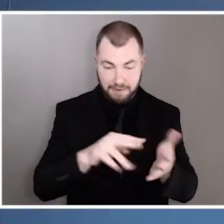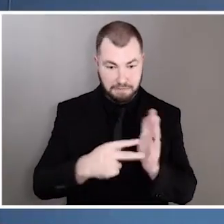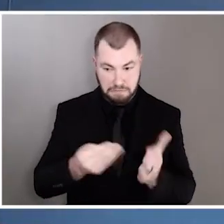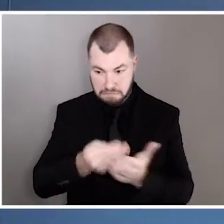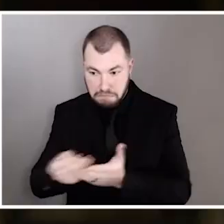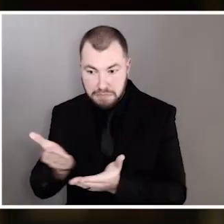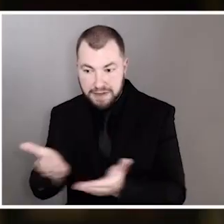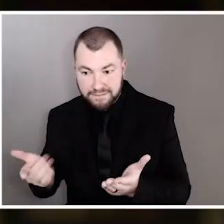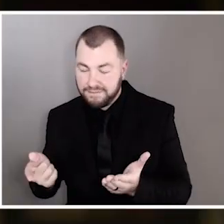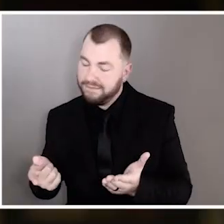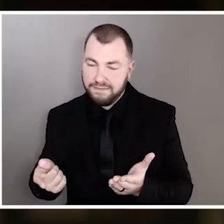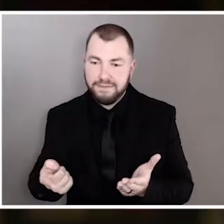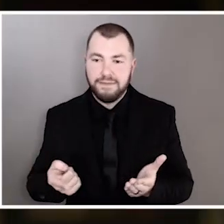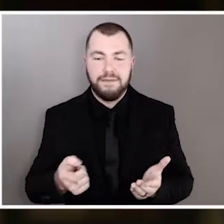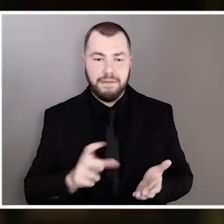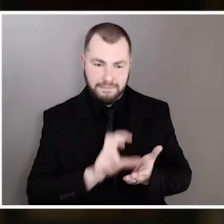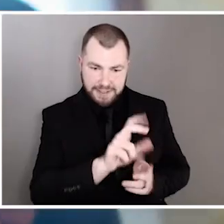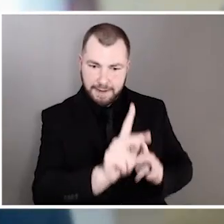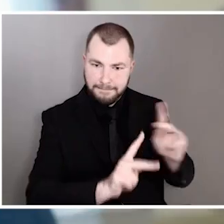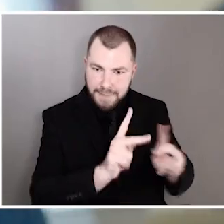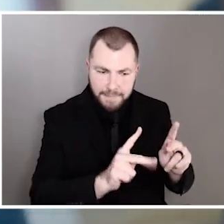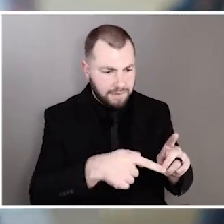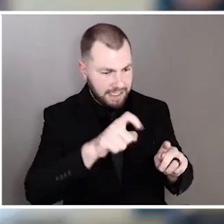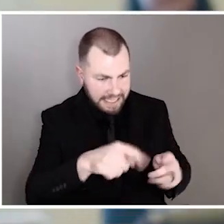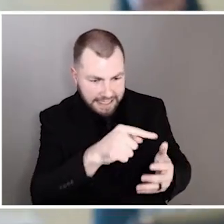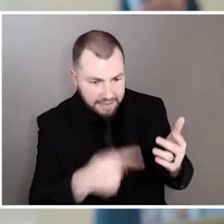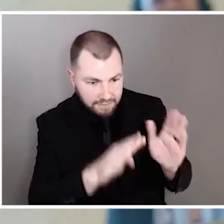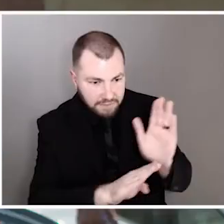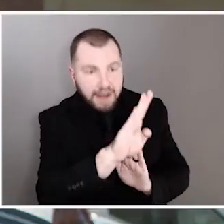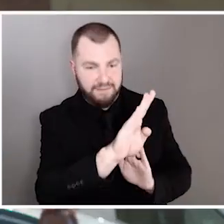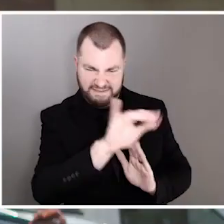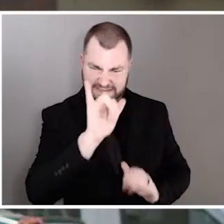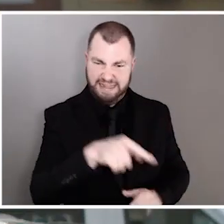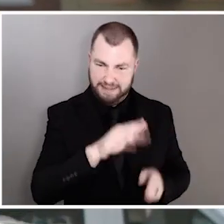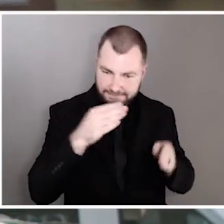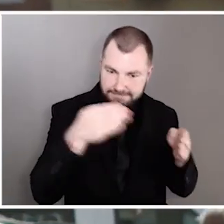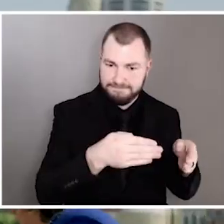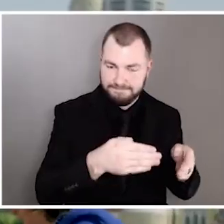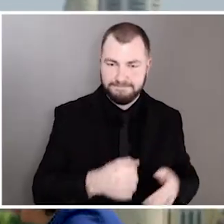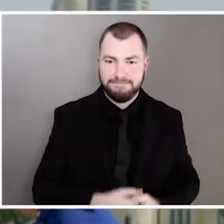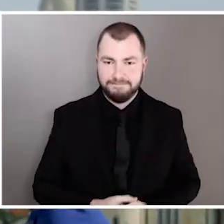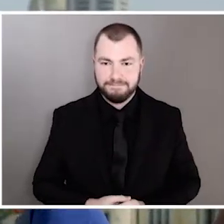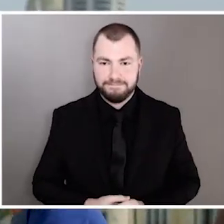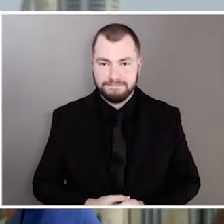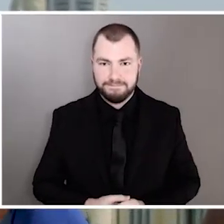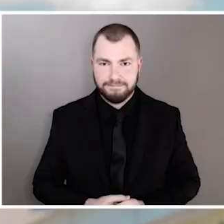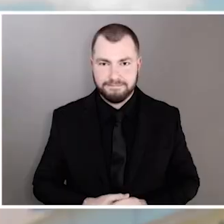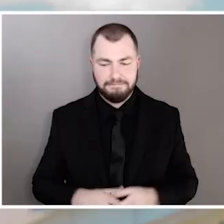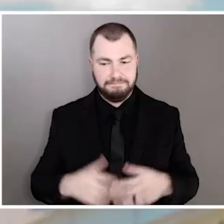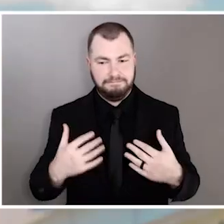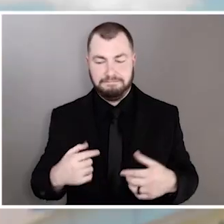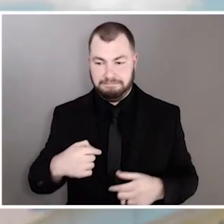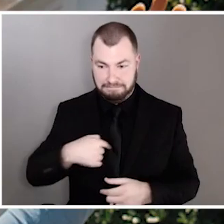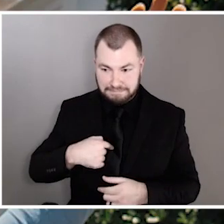about investing in stuff. It's about investing in people and what people need to thrive. It's going to make a